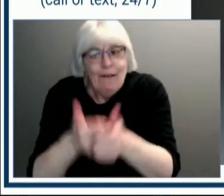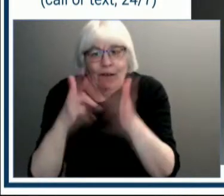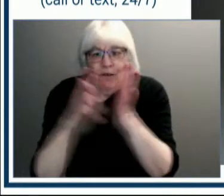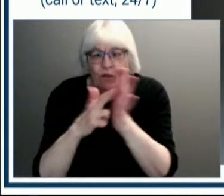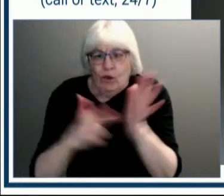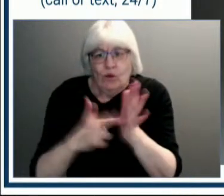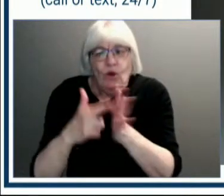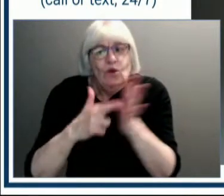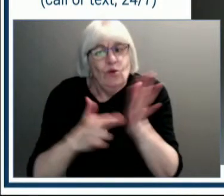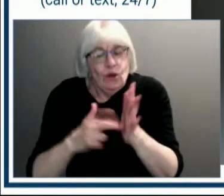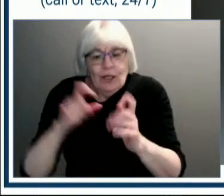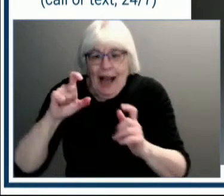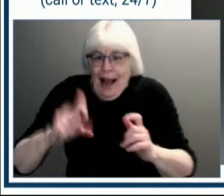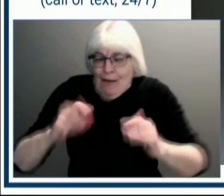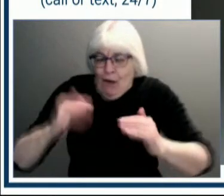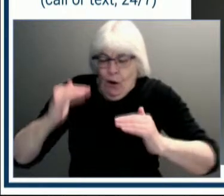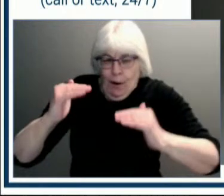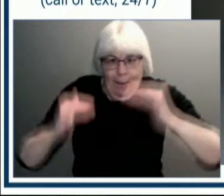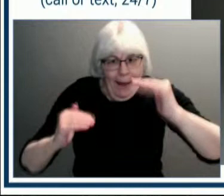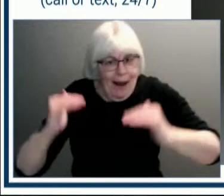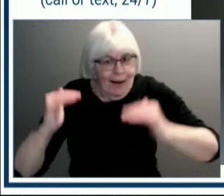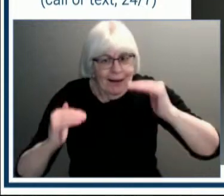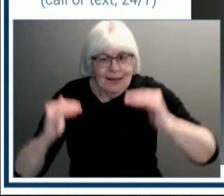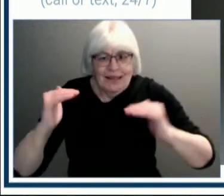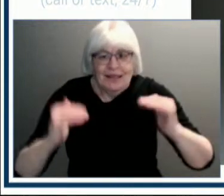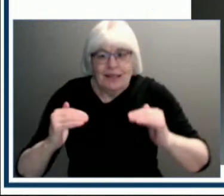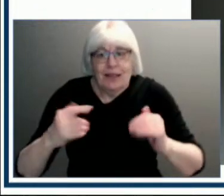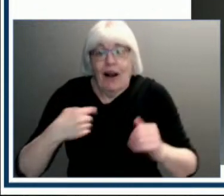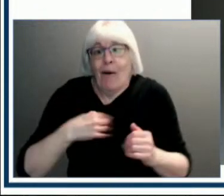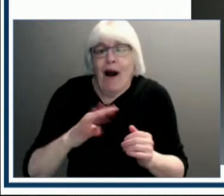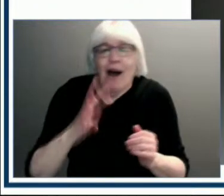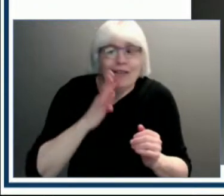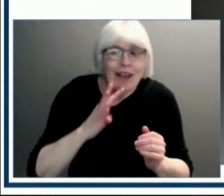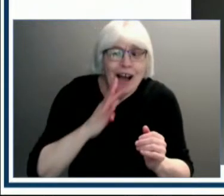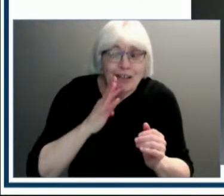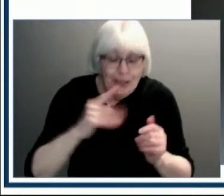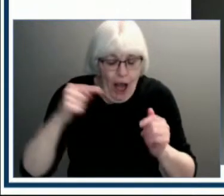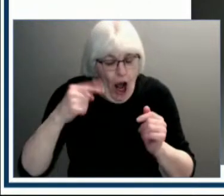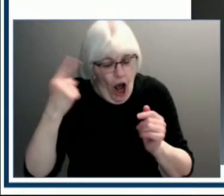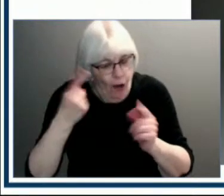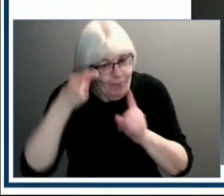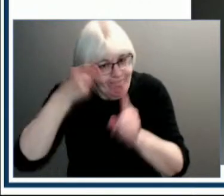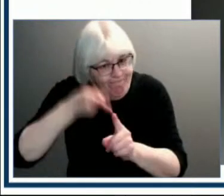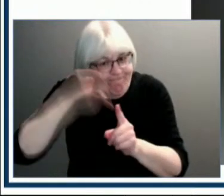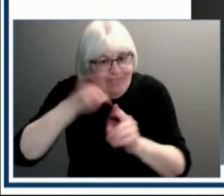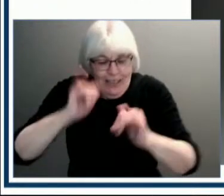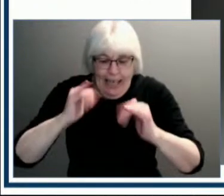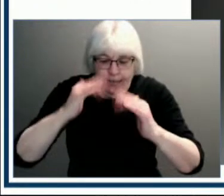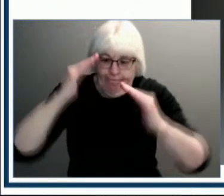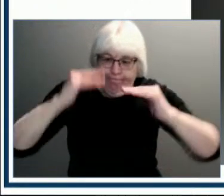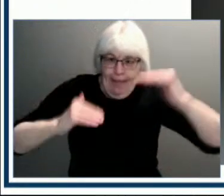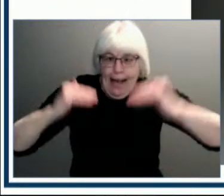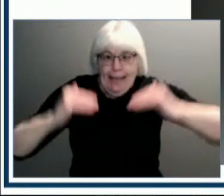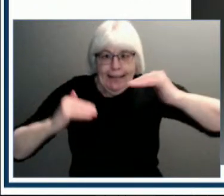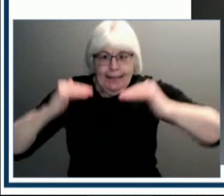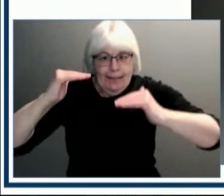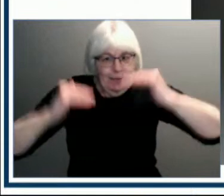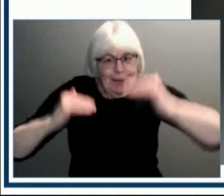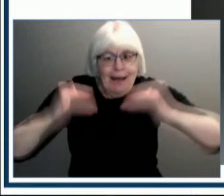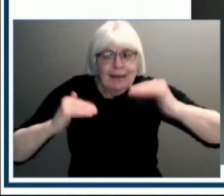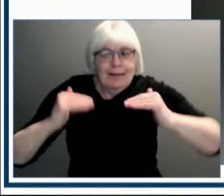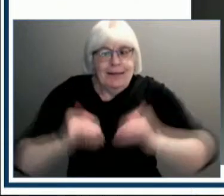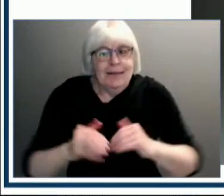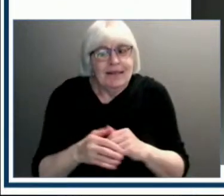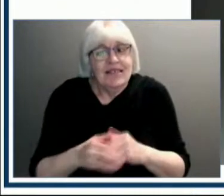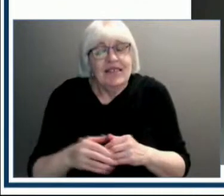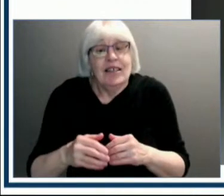use frequently. So I want to talk about part of that moving forward. I want to talk about changes to